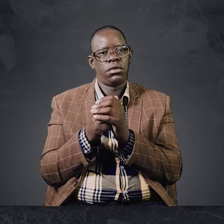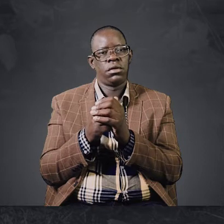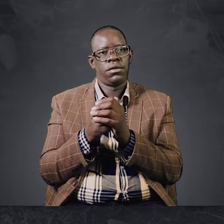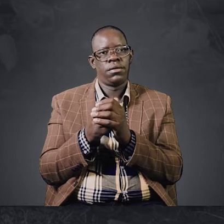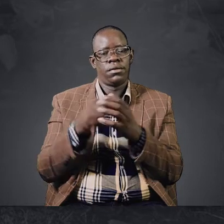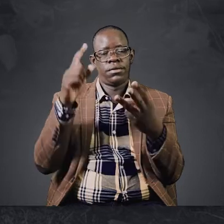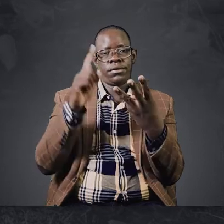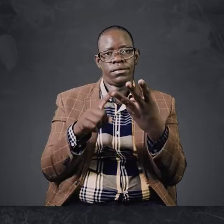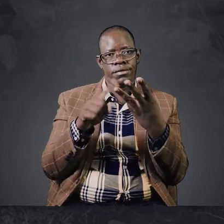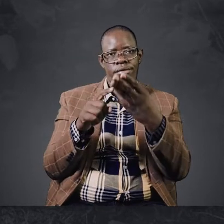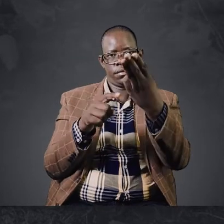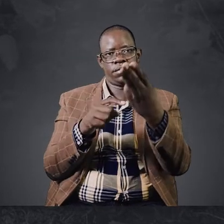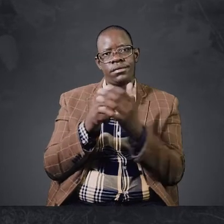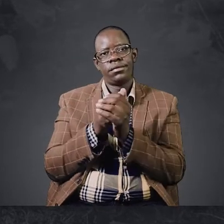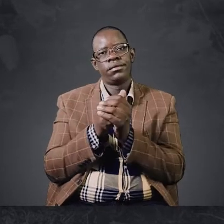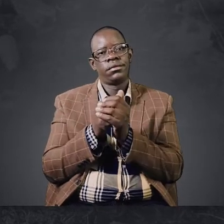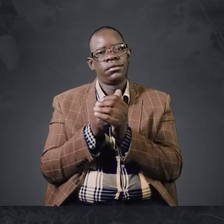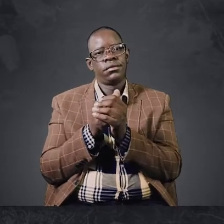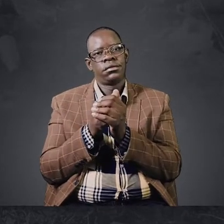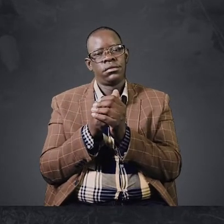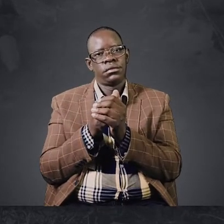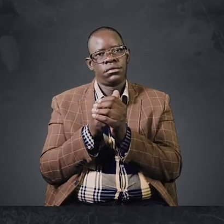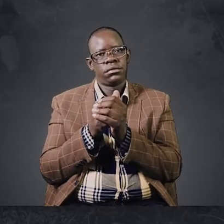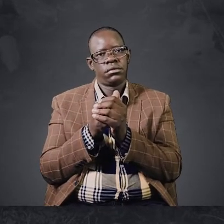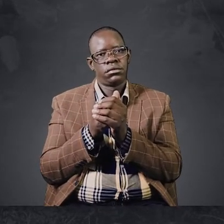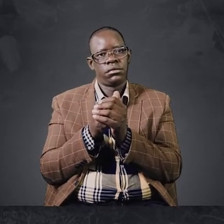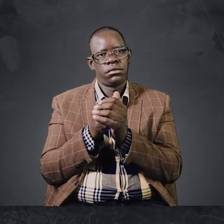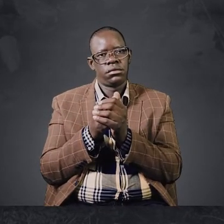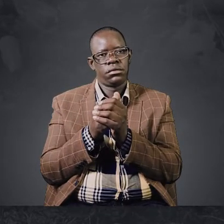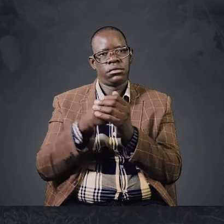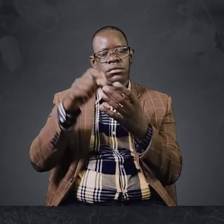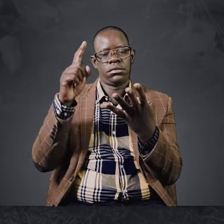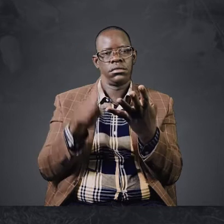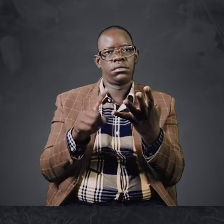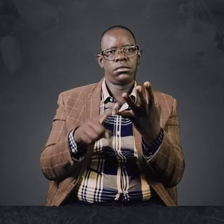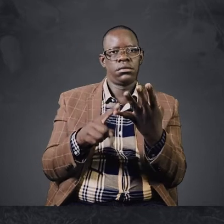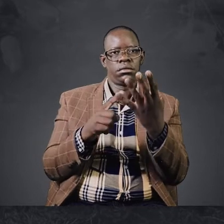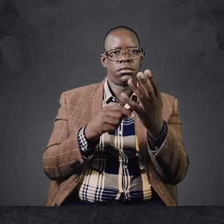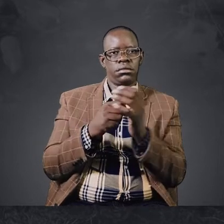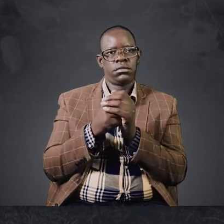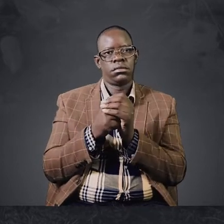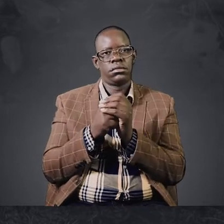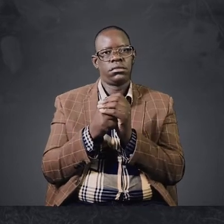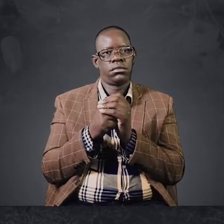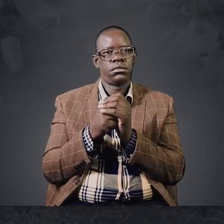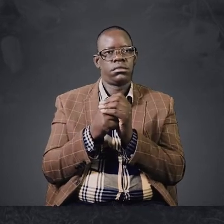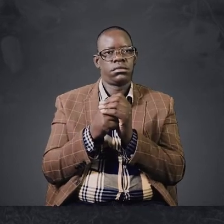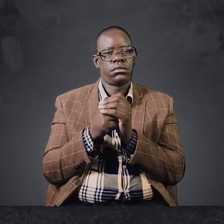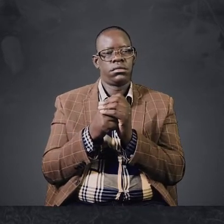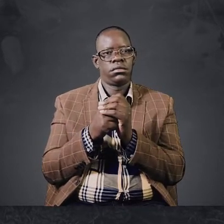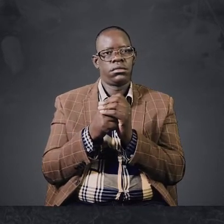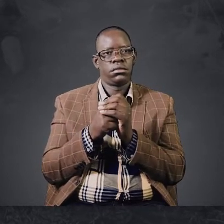groundwater. Recycle rather than dump used oil. Severely punish industries that dump or